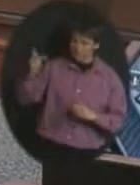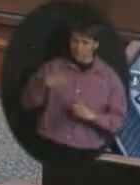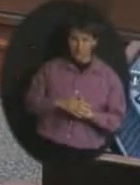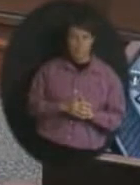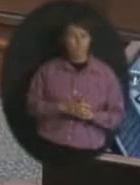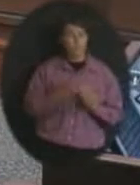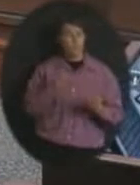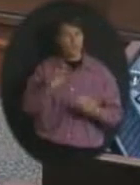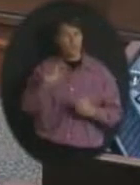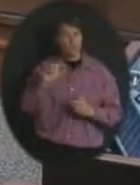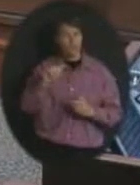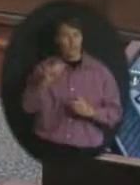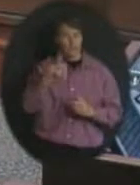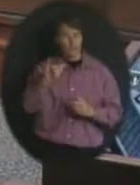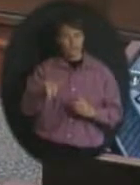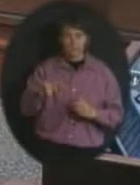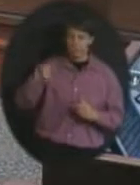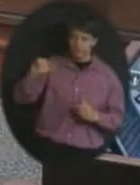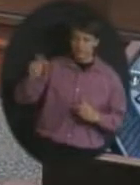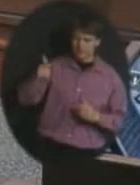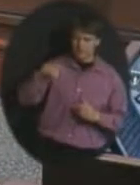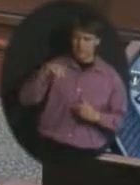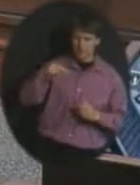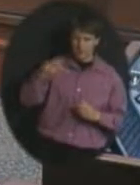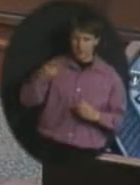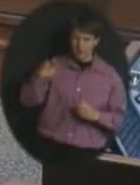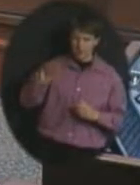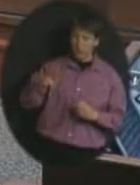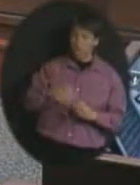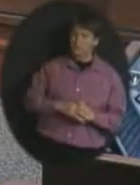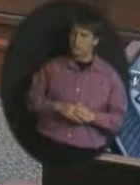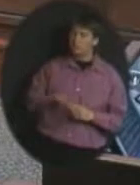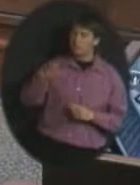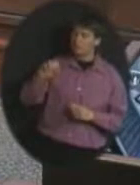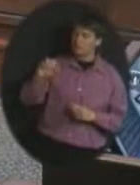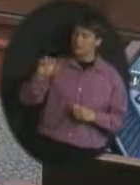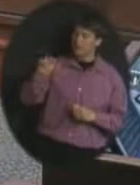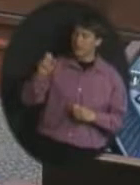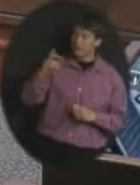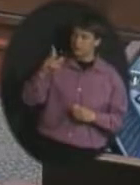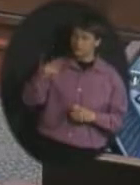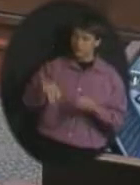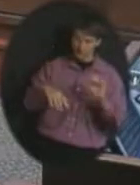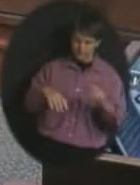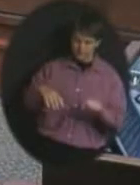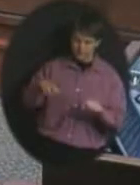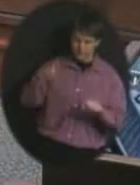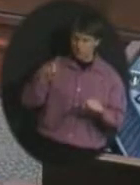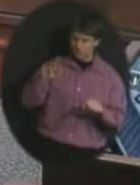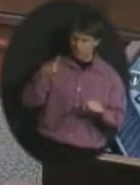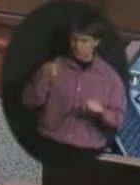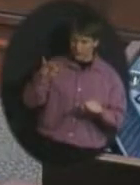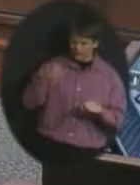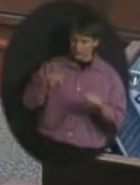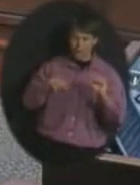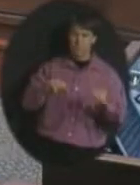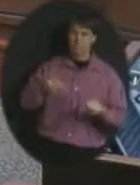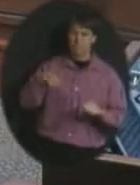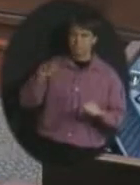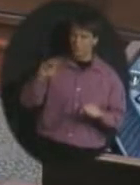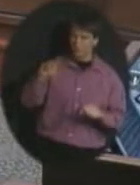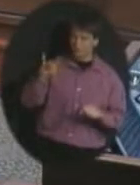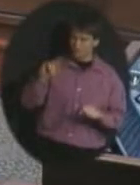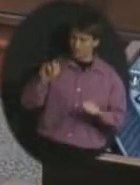Ms. Hibbs, I have a motion by Ms. Ashley and a second by Mr. Parker. Would you call the roll, please? Ms. Ashley? Yes. Dr. Daniels? Yes. Mrs. Martin?